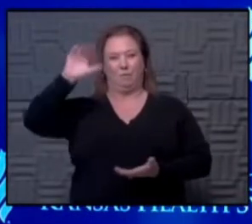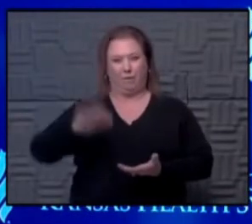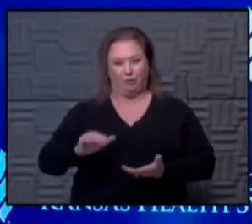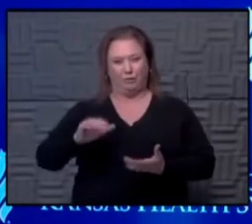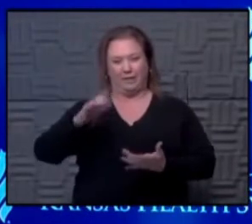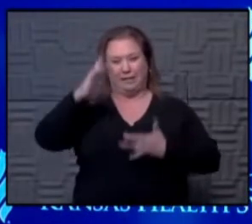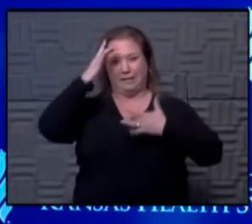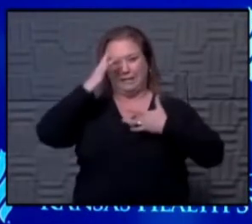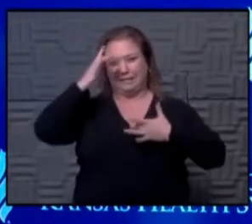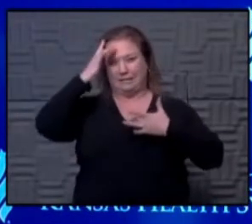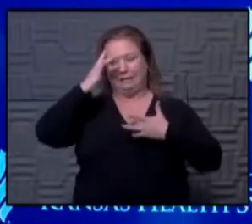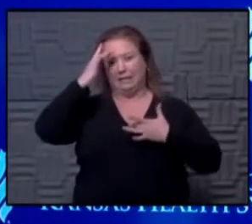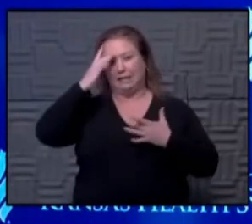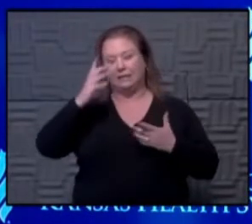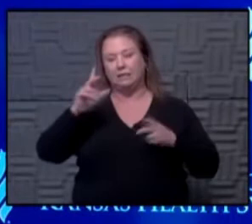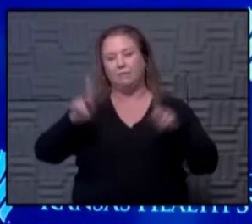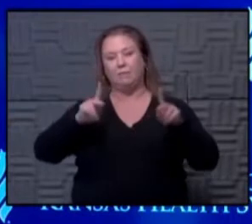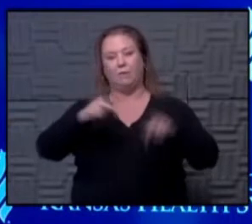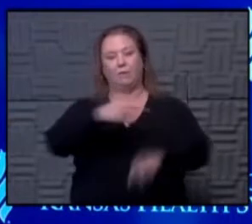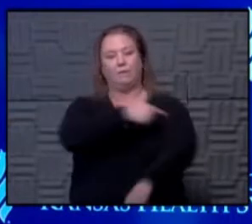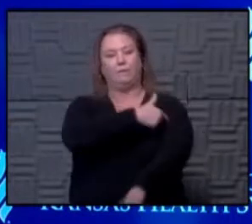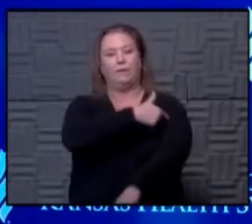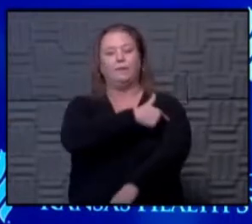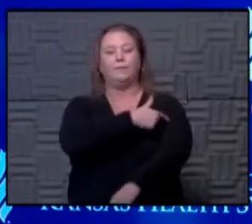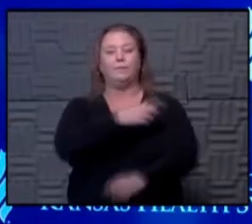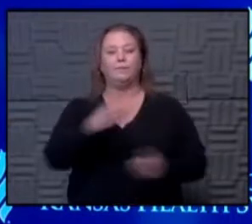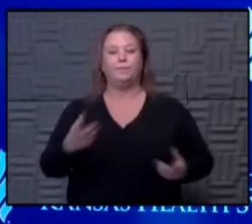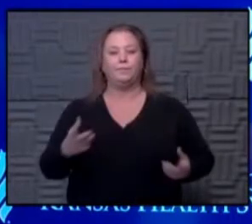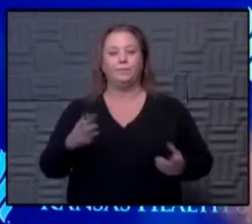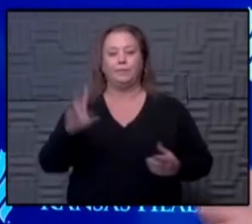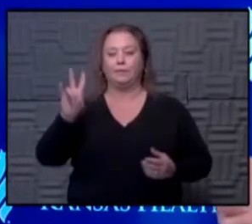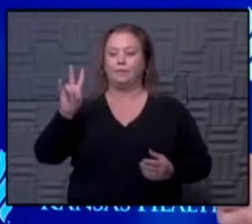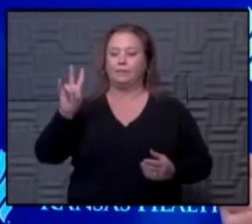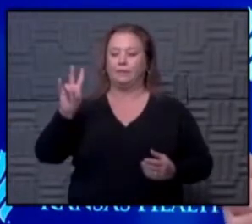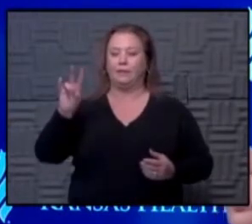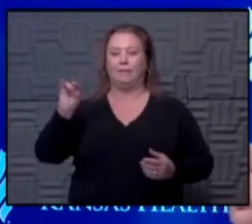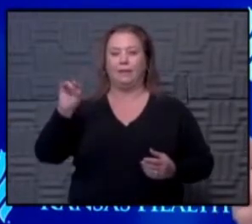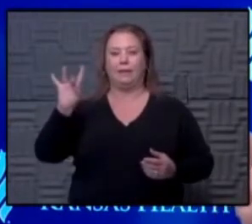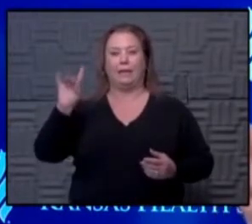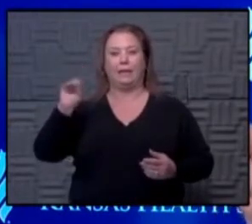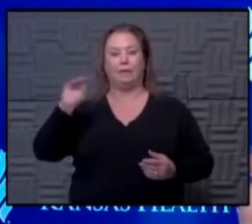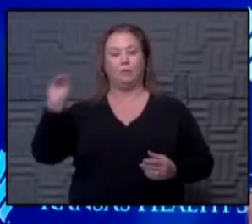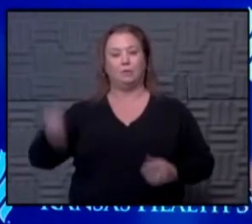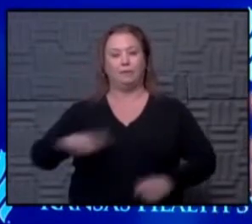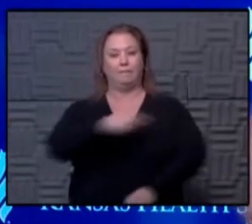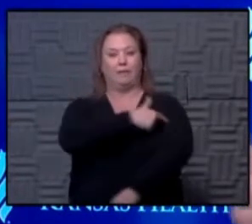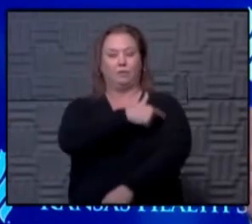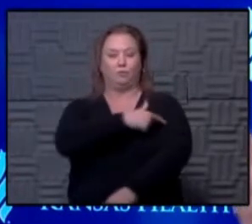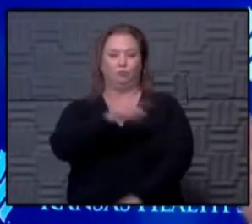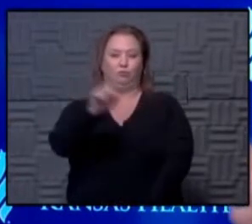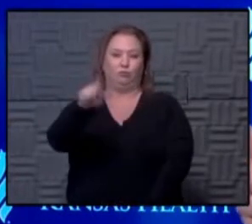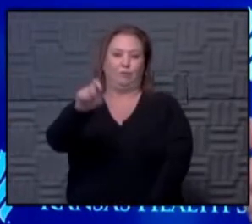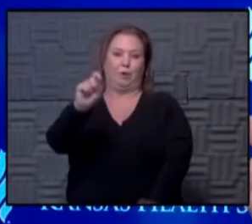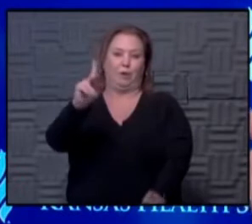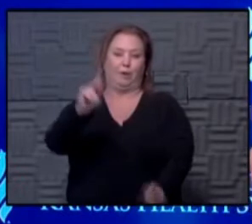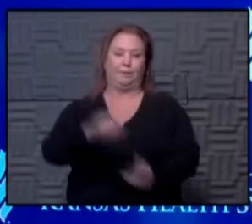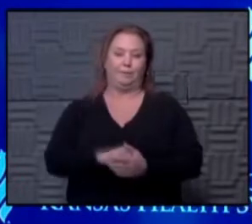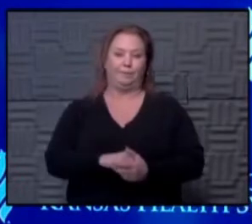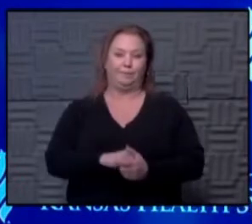in disease for those that get the vaccine, and we get 70 or 80% of the population vaccinated, we should be okay.